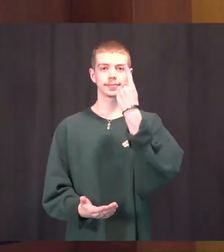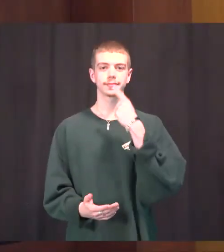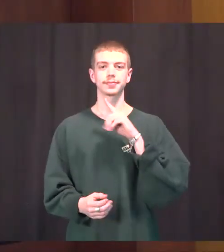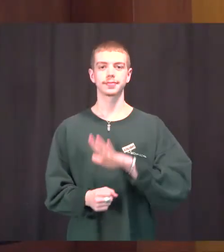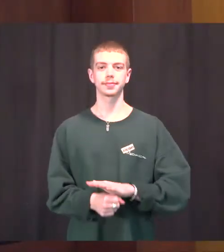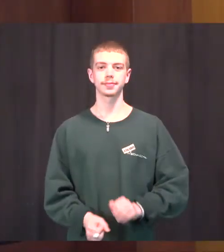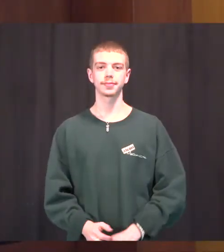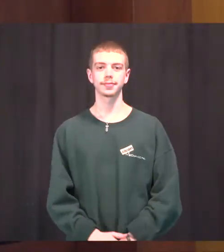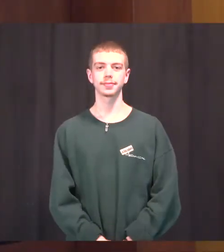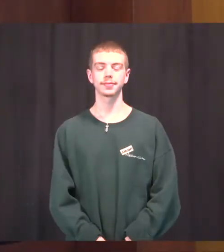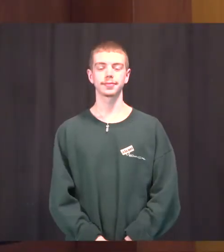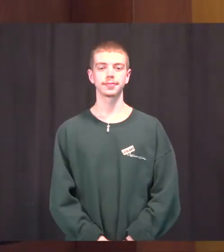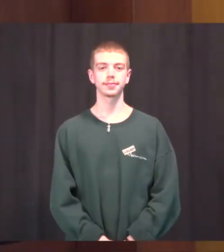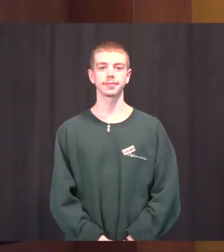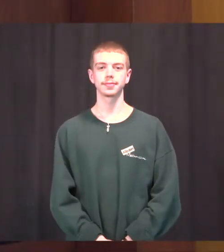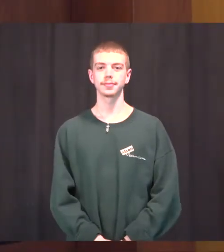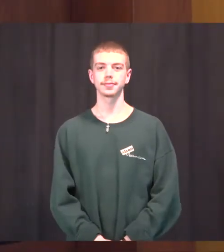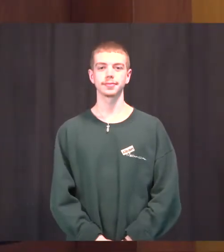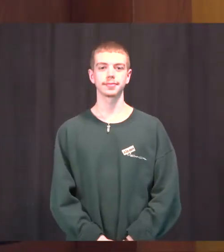Please stand for the pledge.